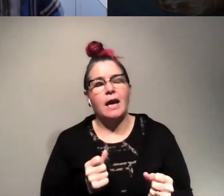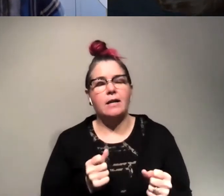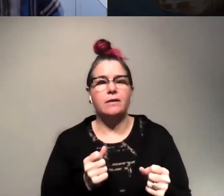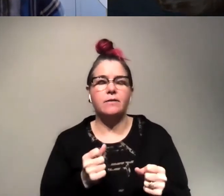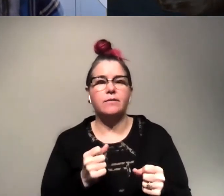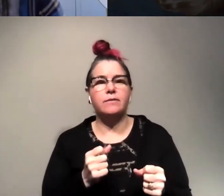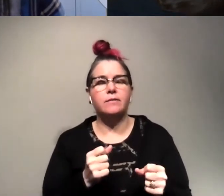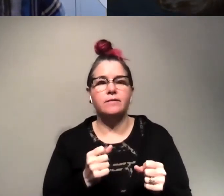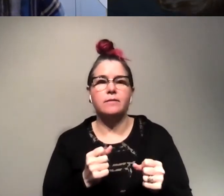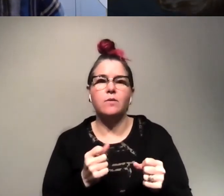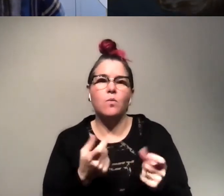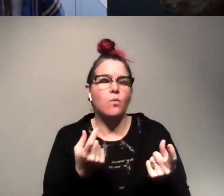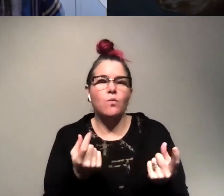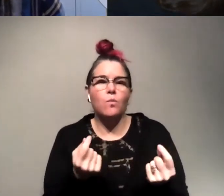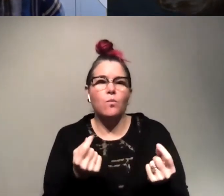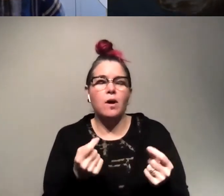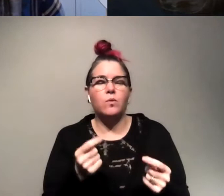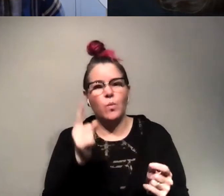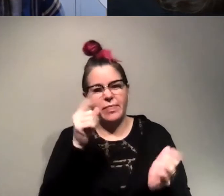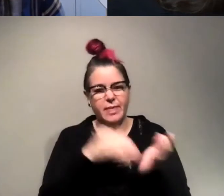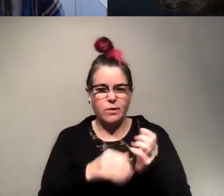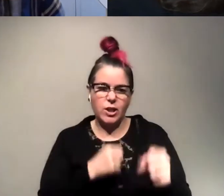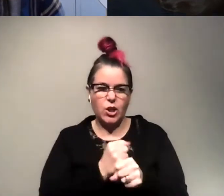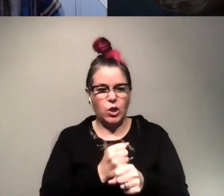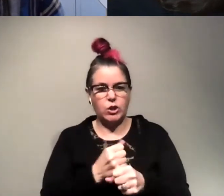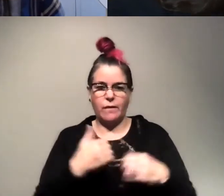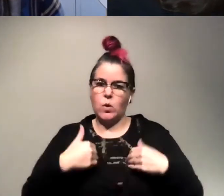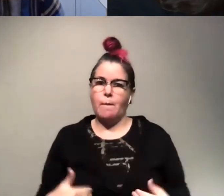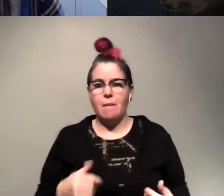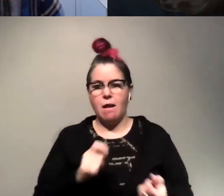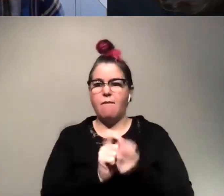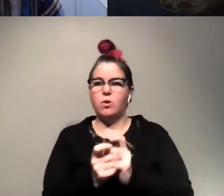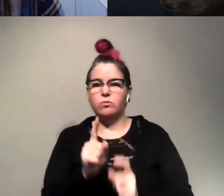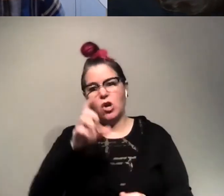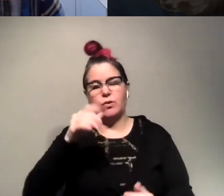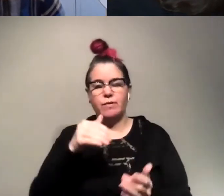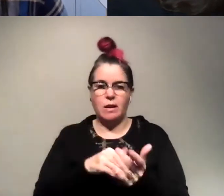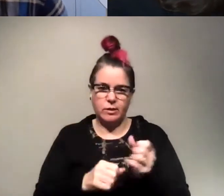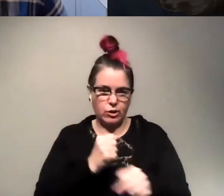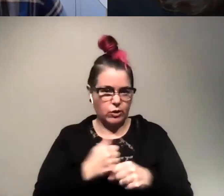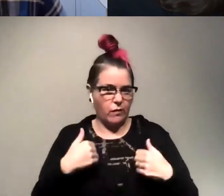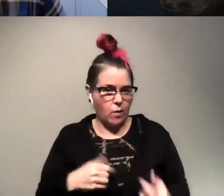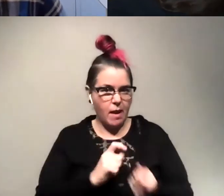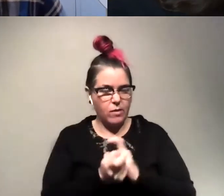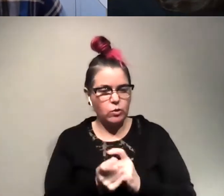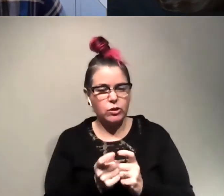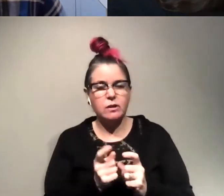been 1,000 years of human evolution or 100,000 years of human evolution in a matter of